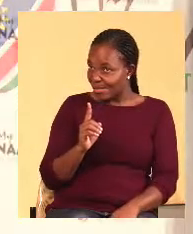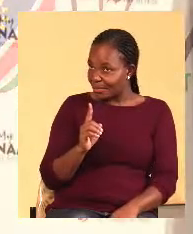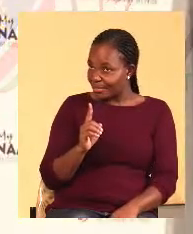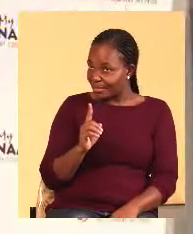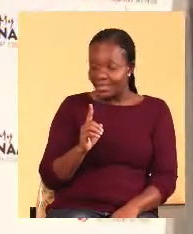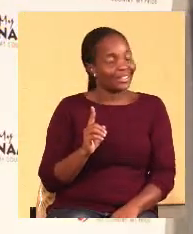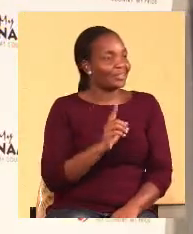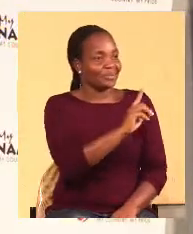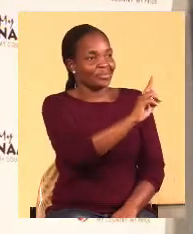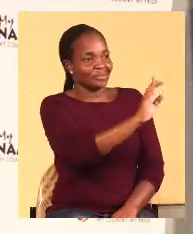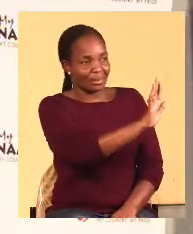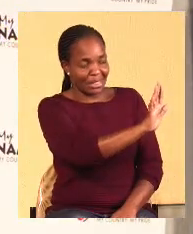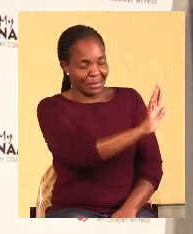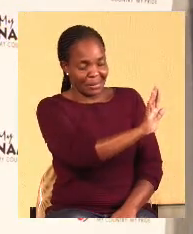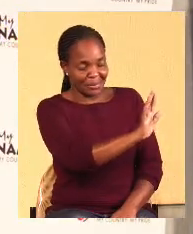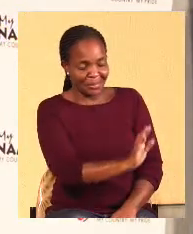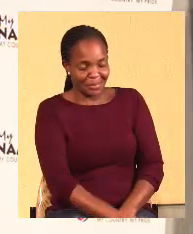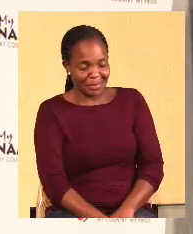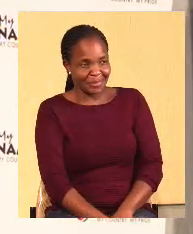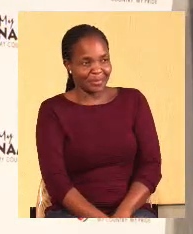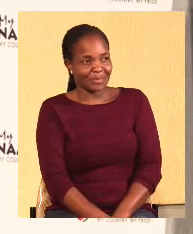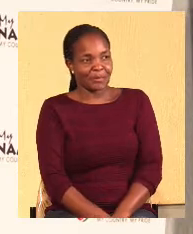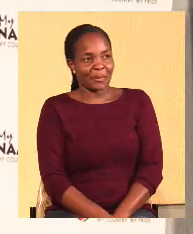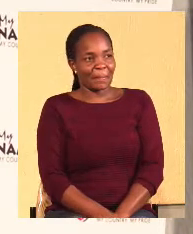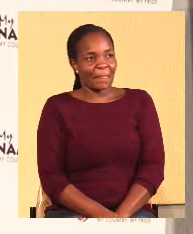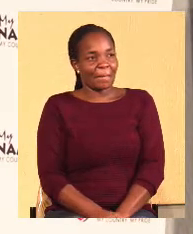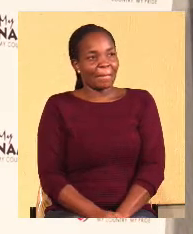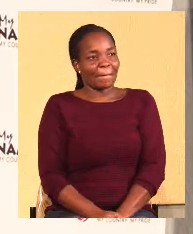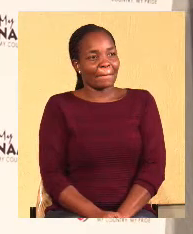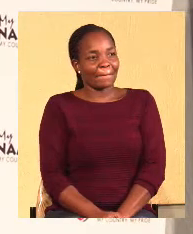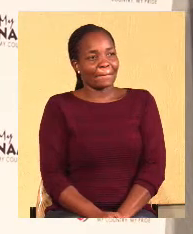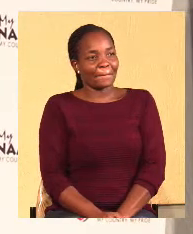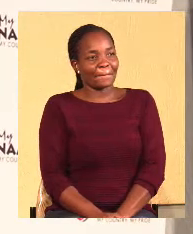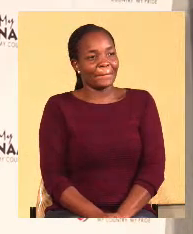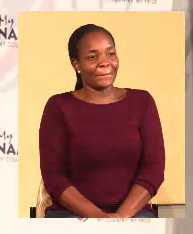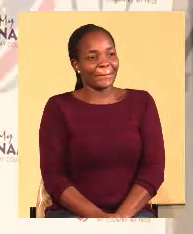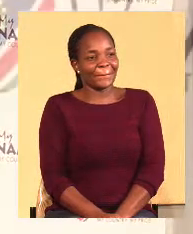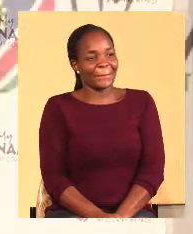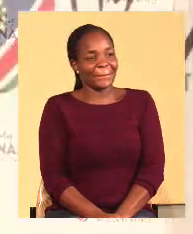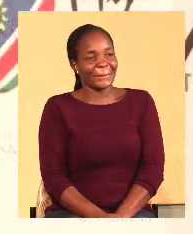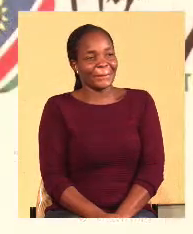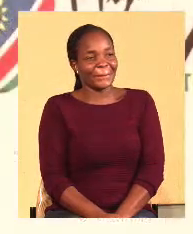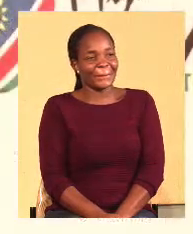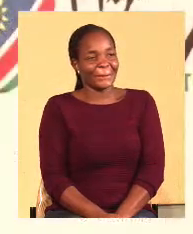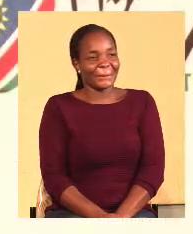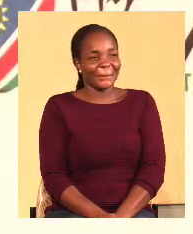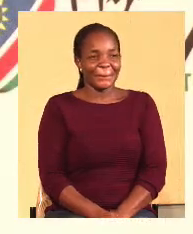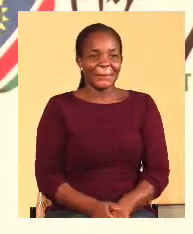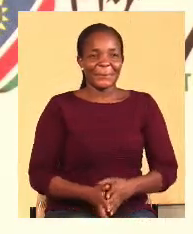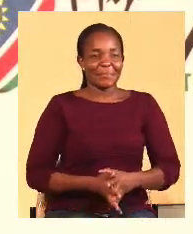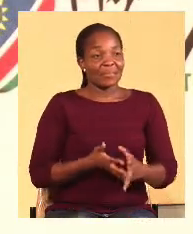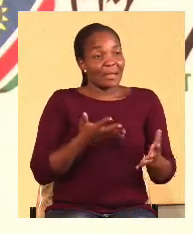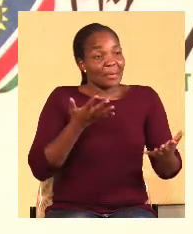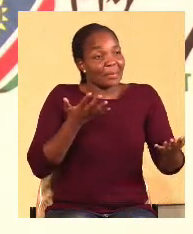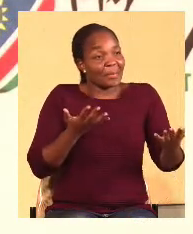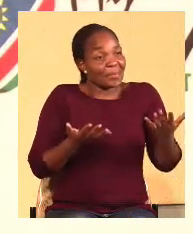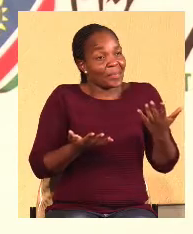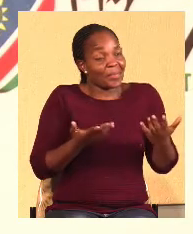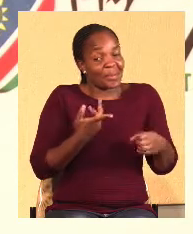Okay. No, that is not. Yeah. let me just clarify. It could be that in the circumstances,